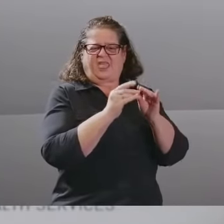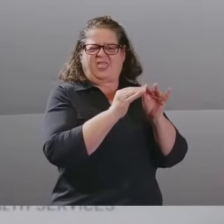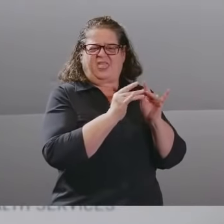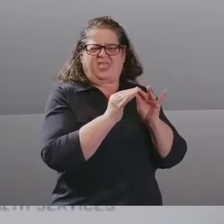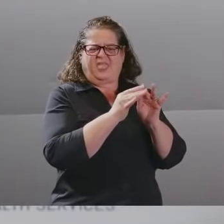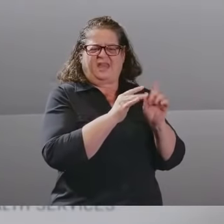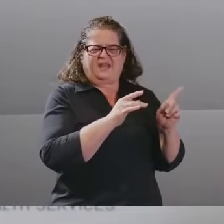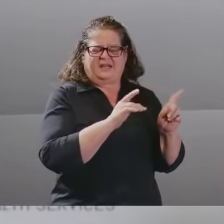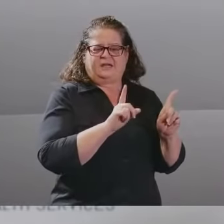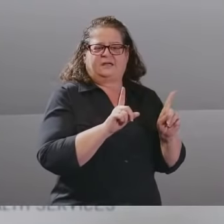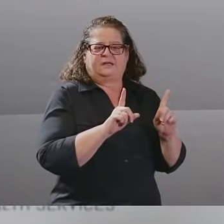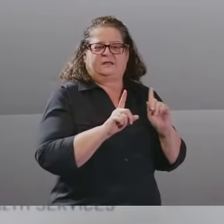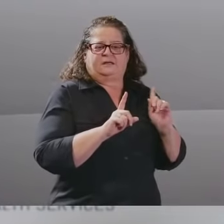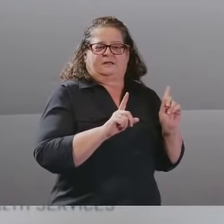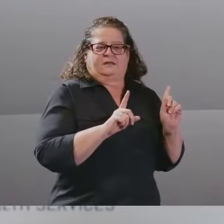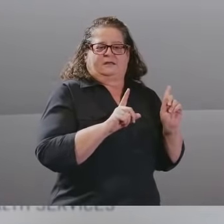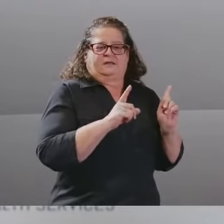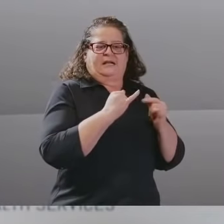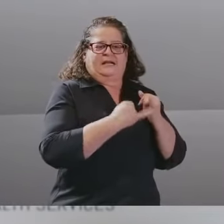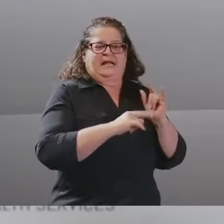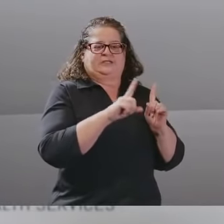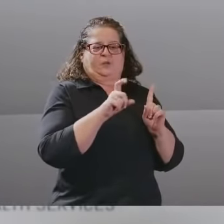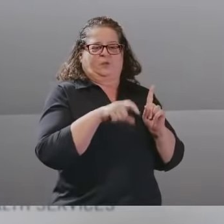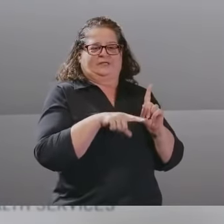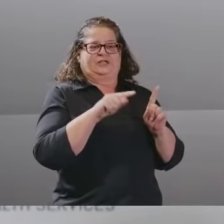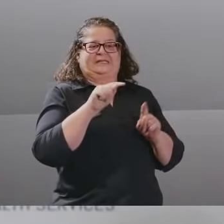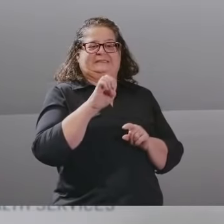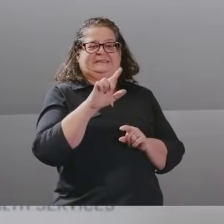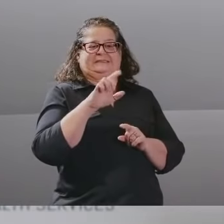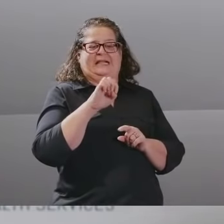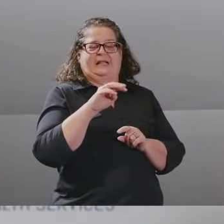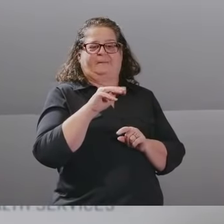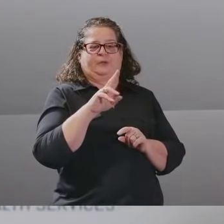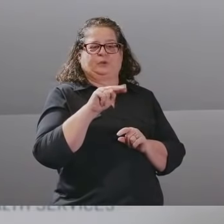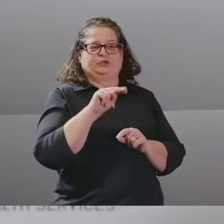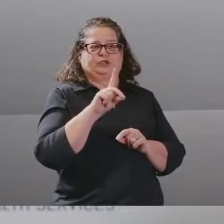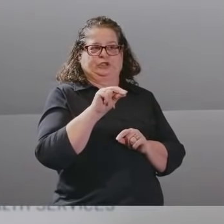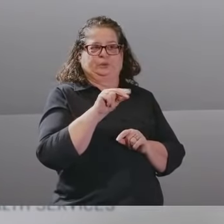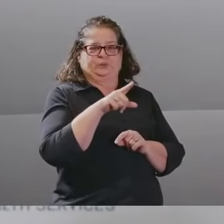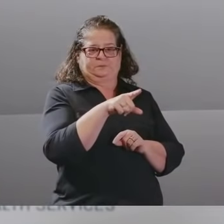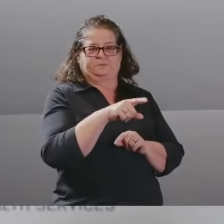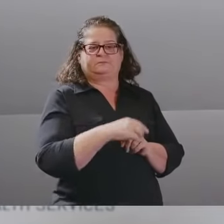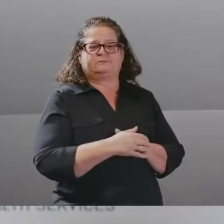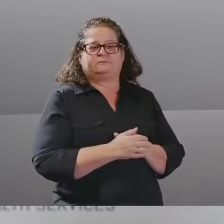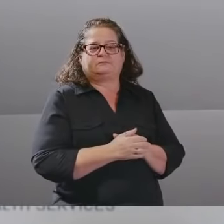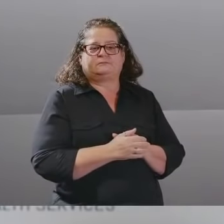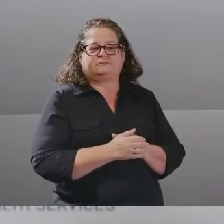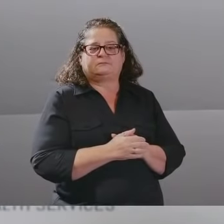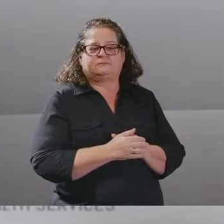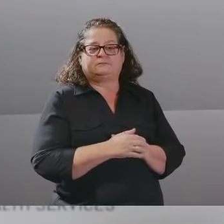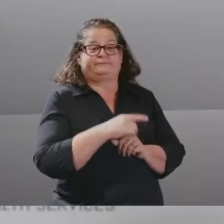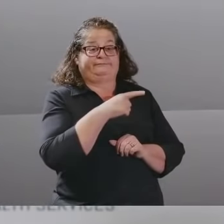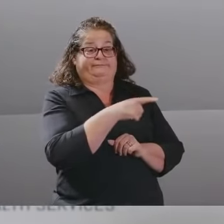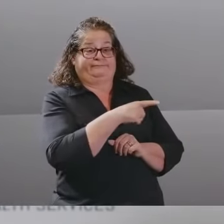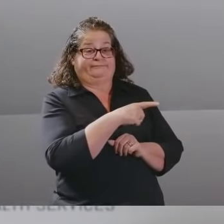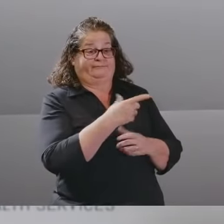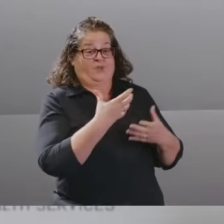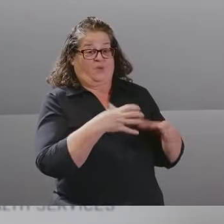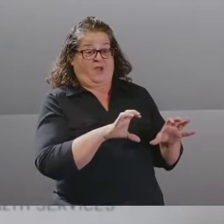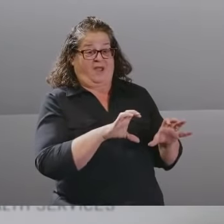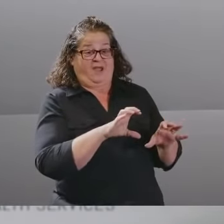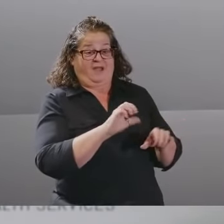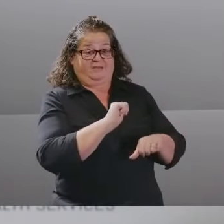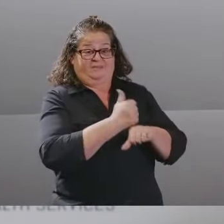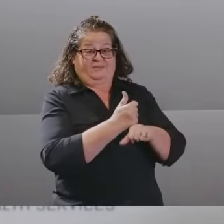question. Telemundo, go ahead. Since you don't really want to put a mask mandate, you did mention about the airports that you're going